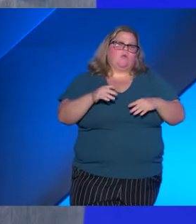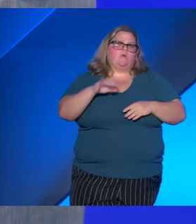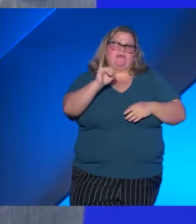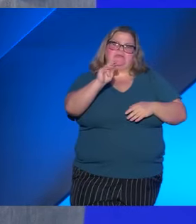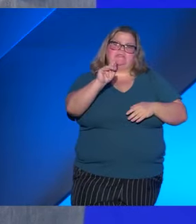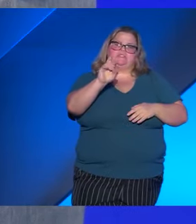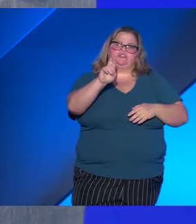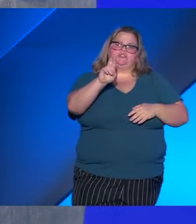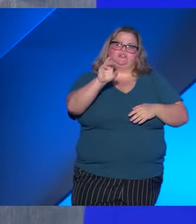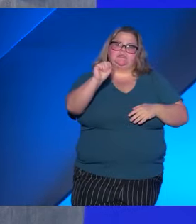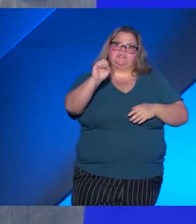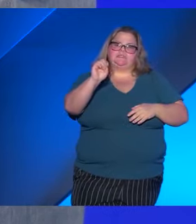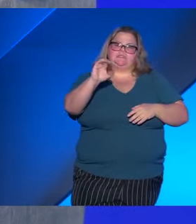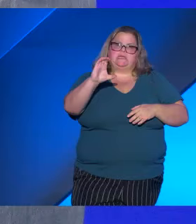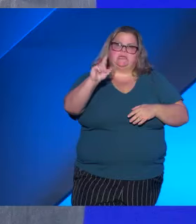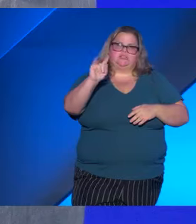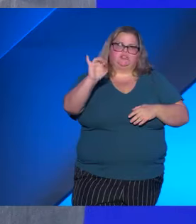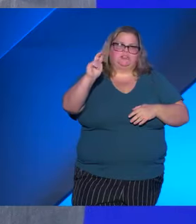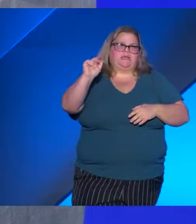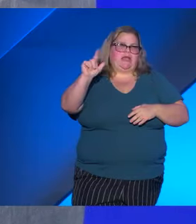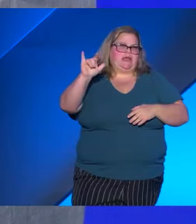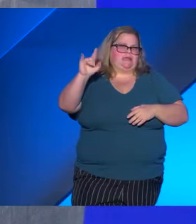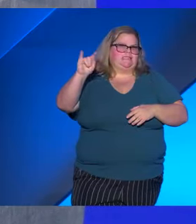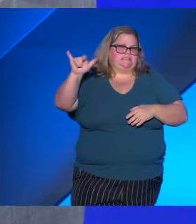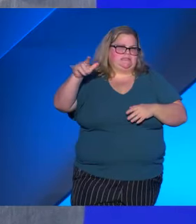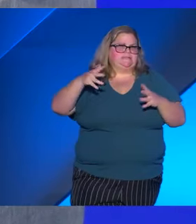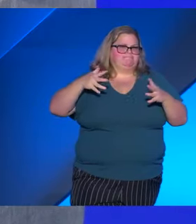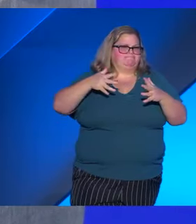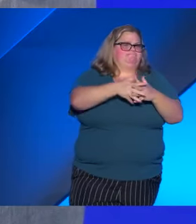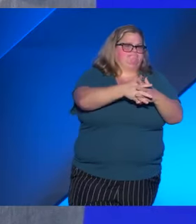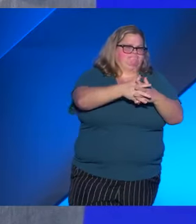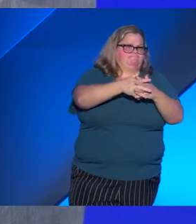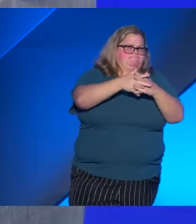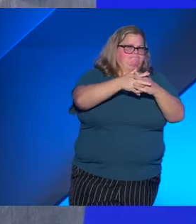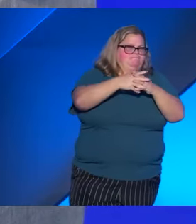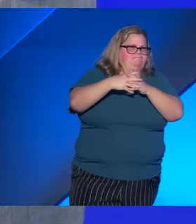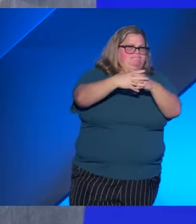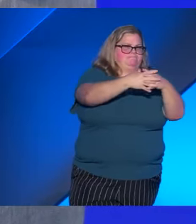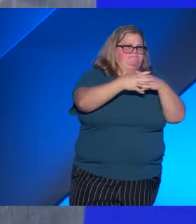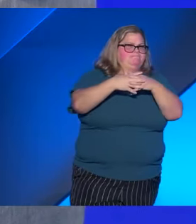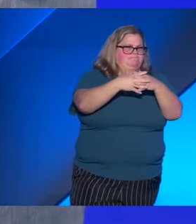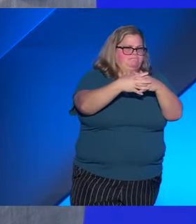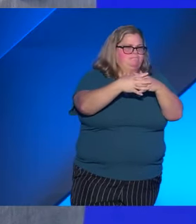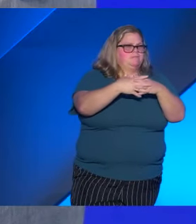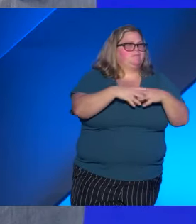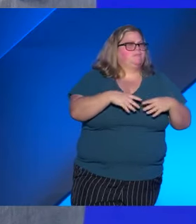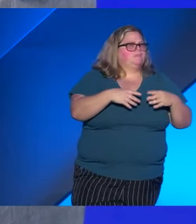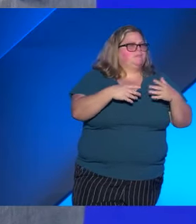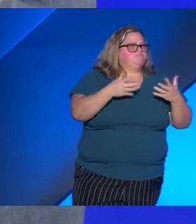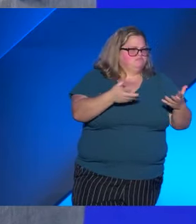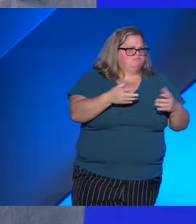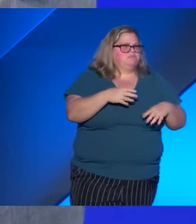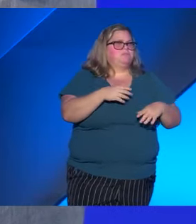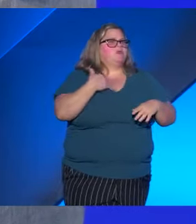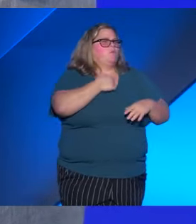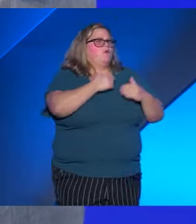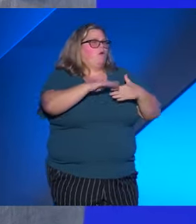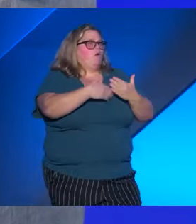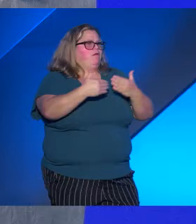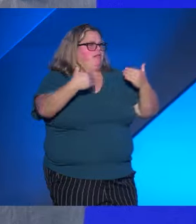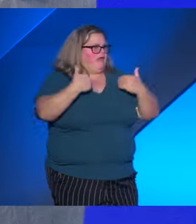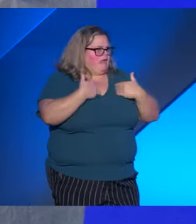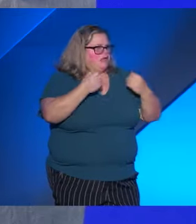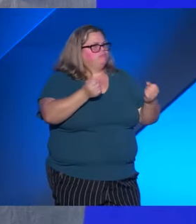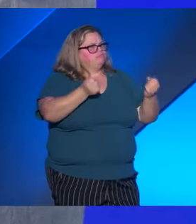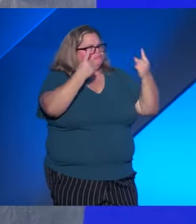Mm-hmm. The multiple various identities that we all have and understand. What